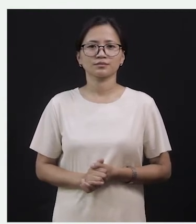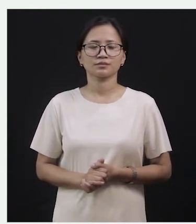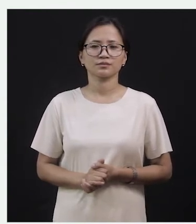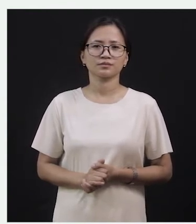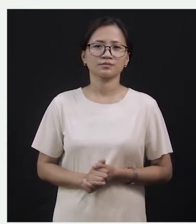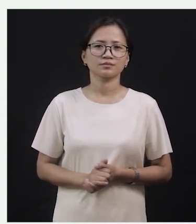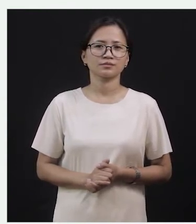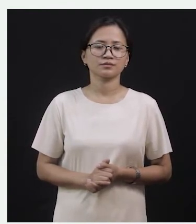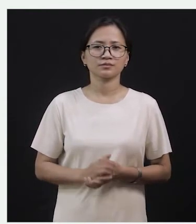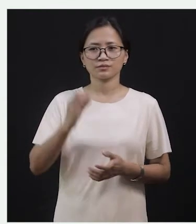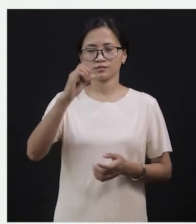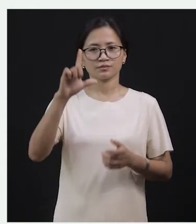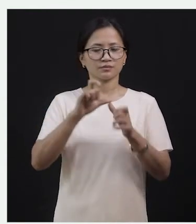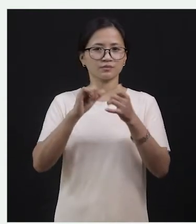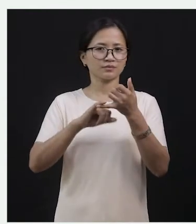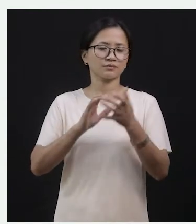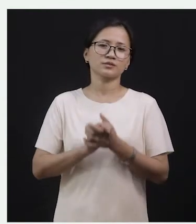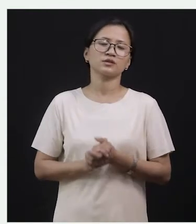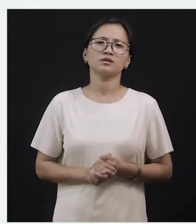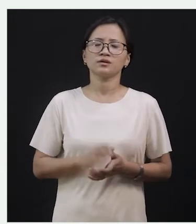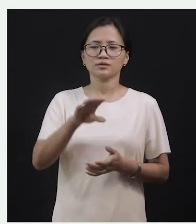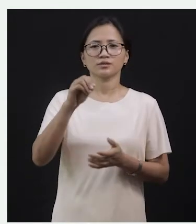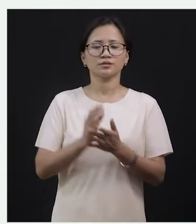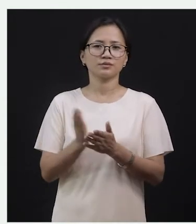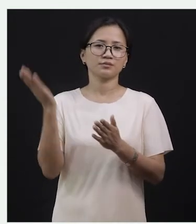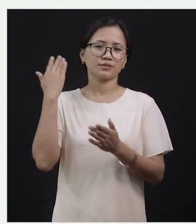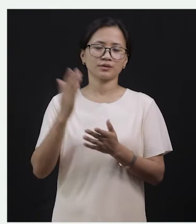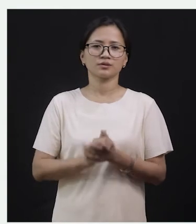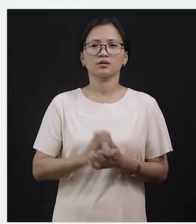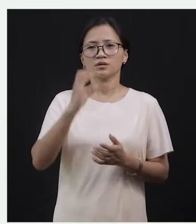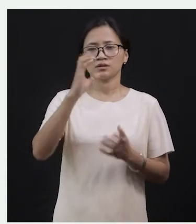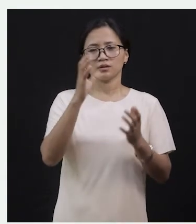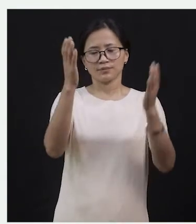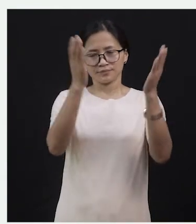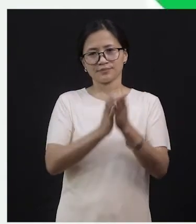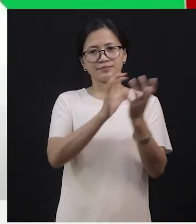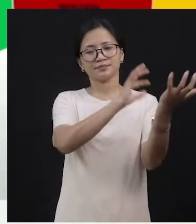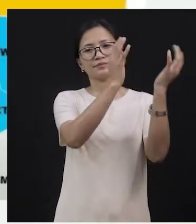All right, so class, let me take you back once again to the continents.